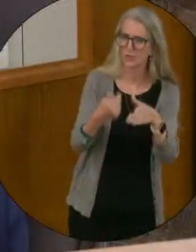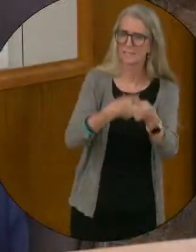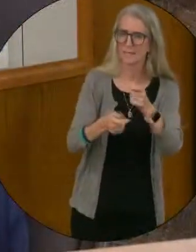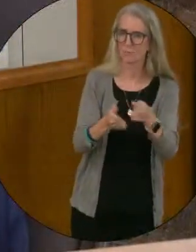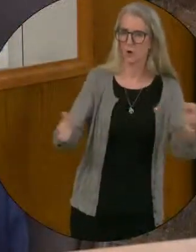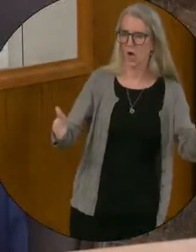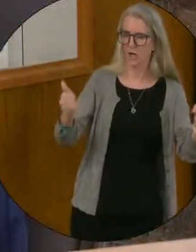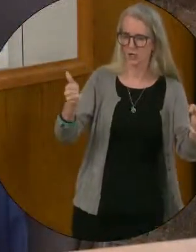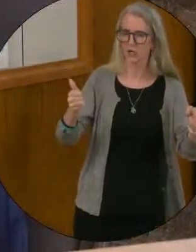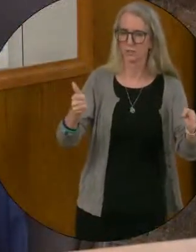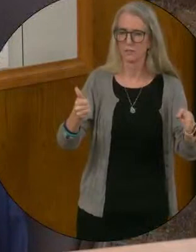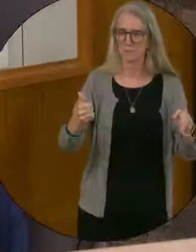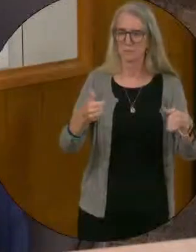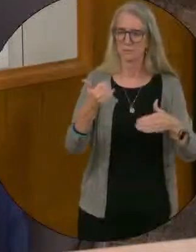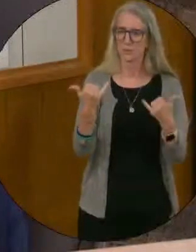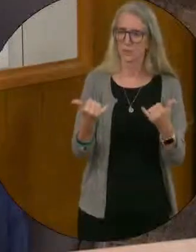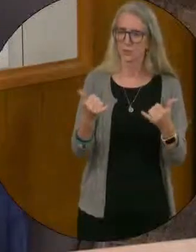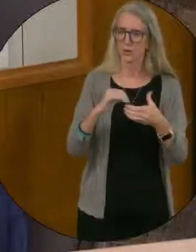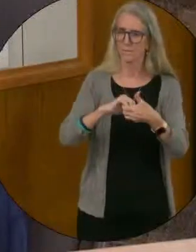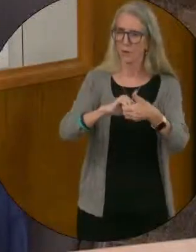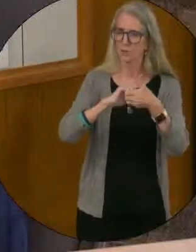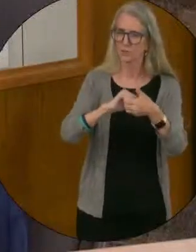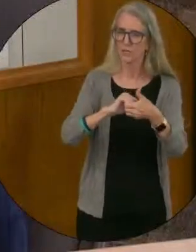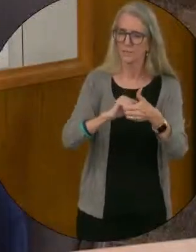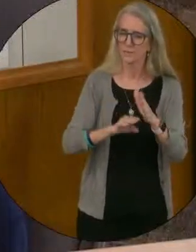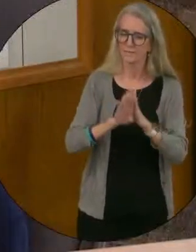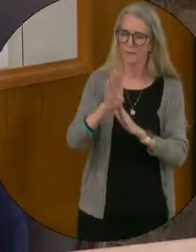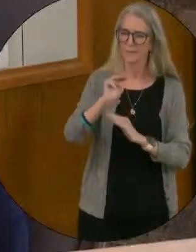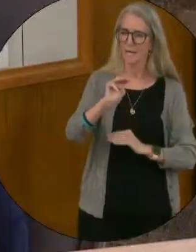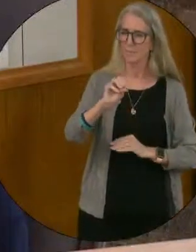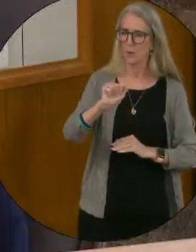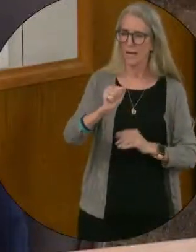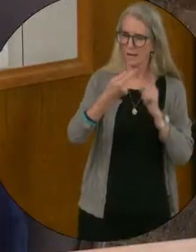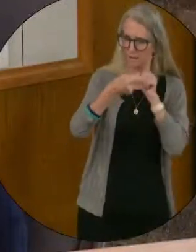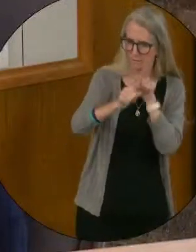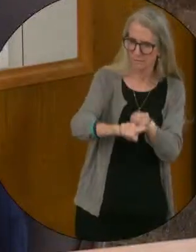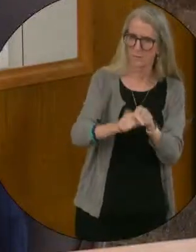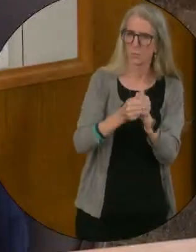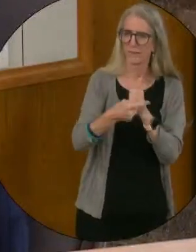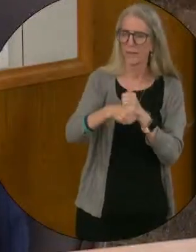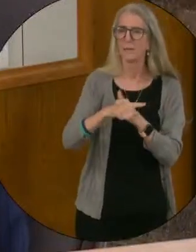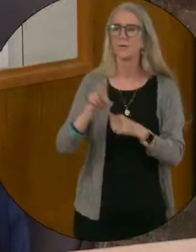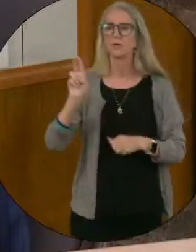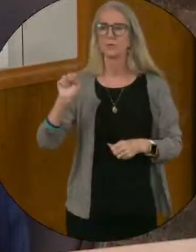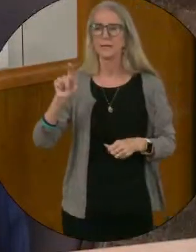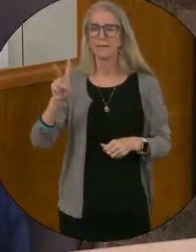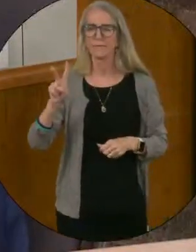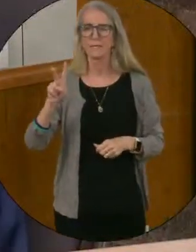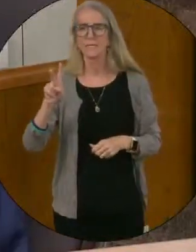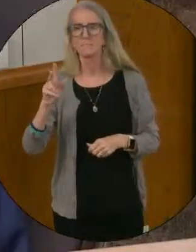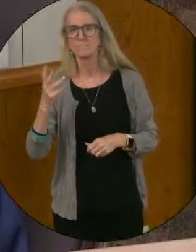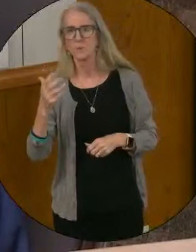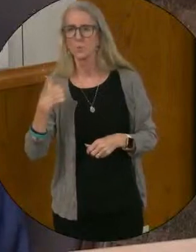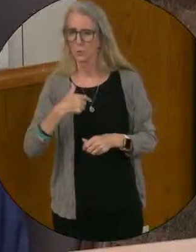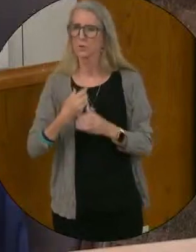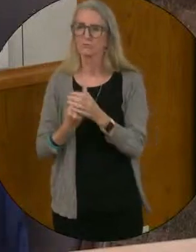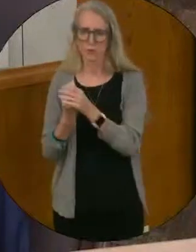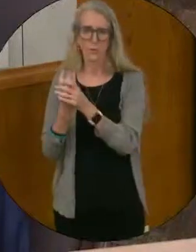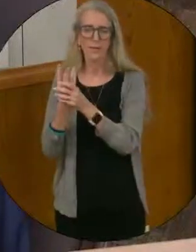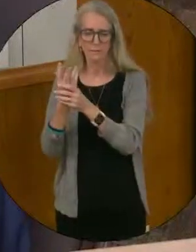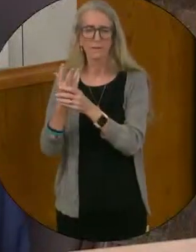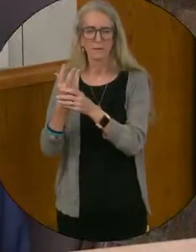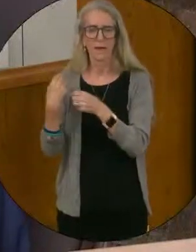within the current partnership, and developing an MOA with them is going to be critical. With UNLV, we're growing, and I've